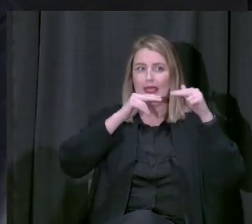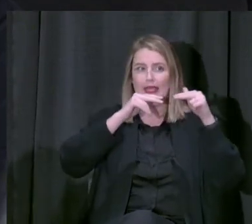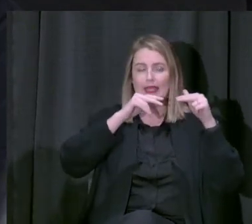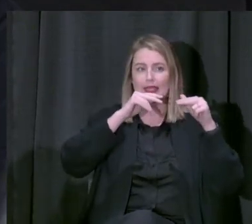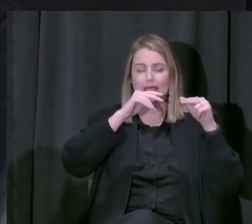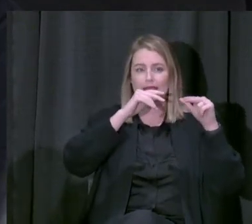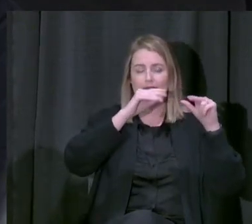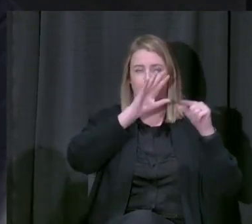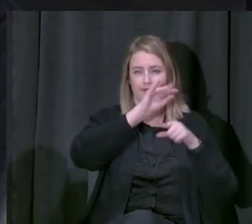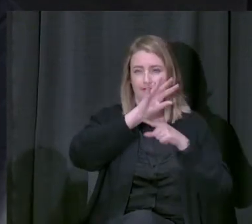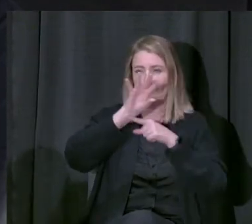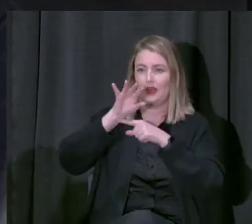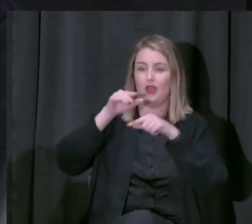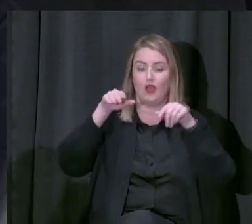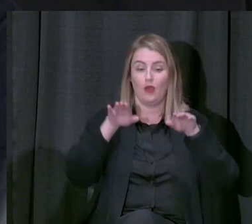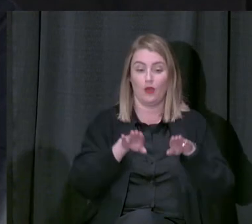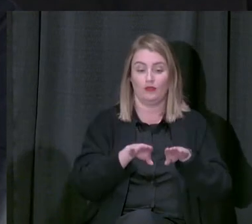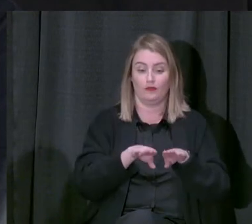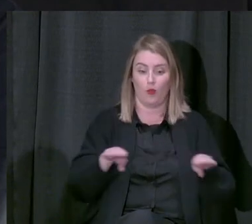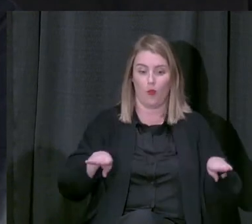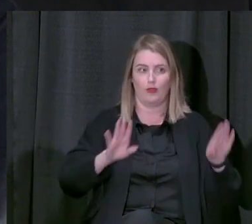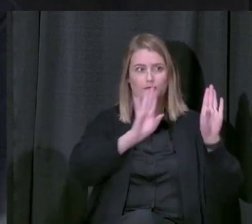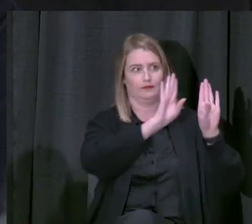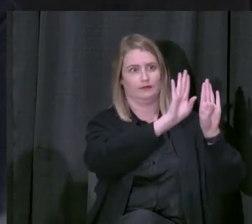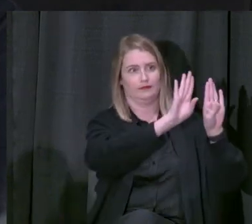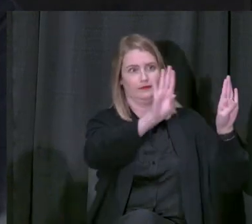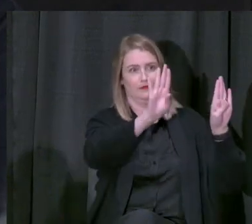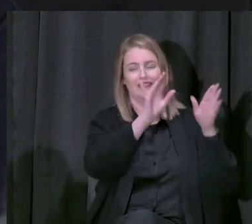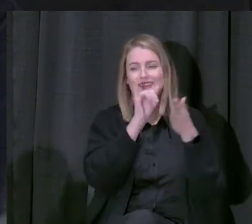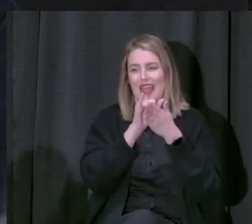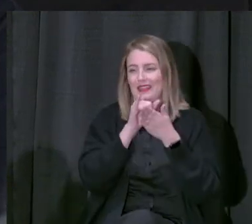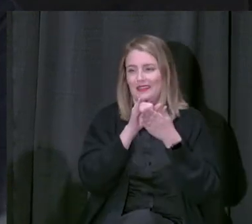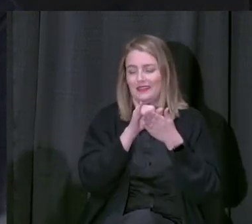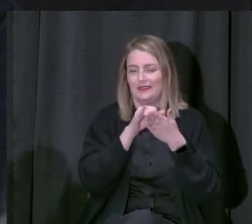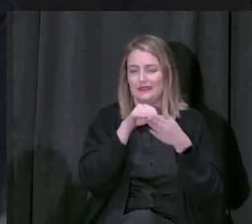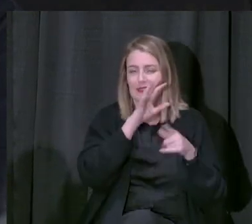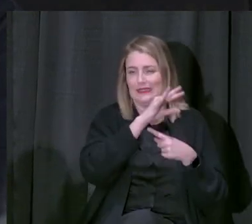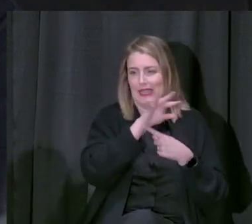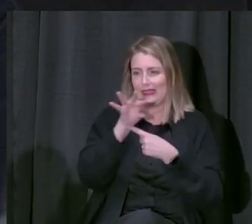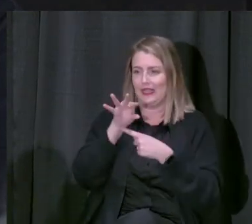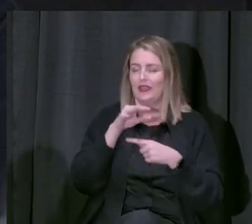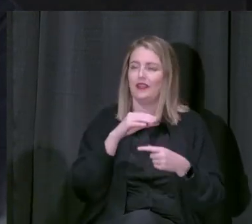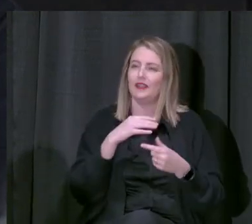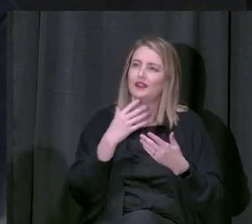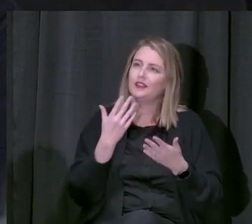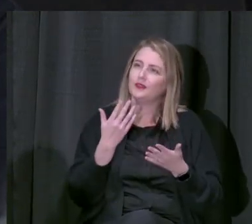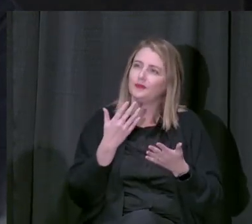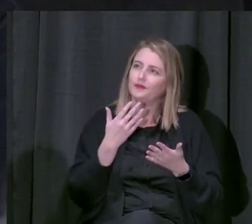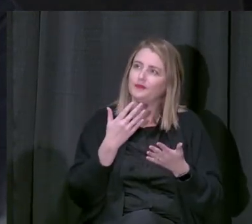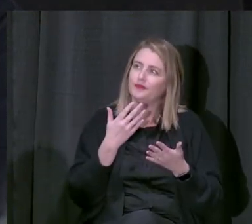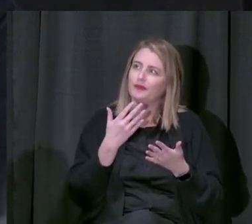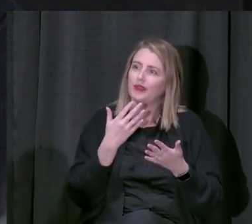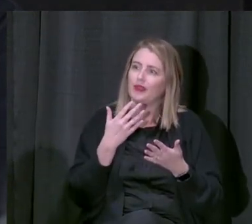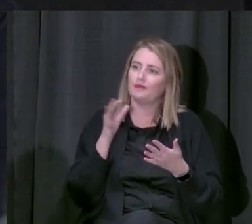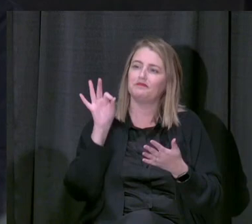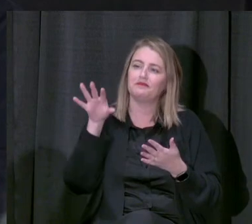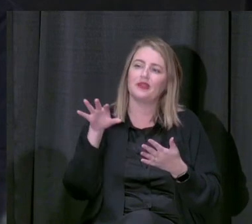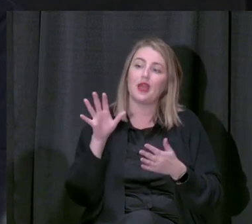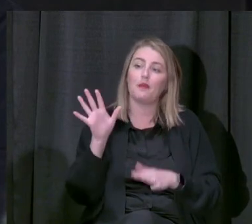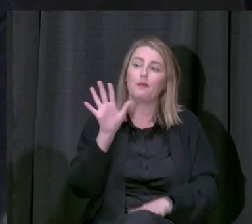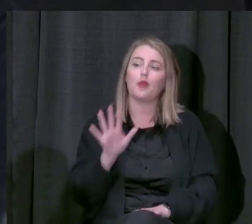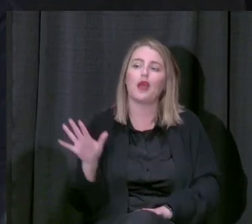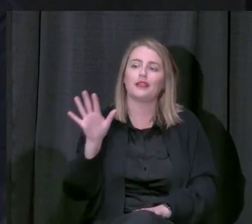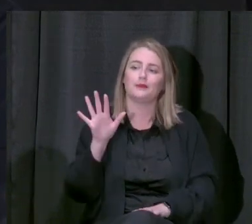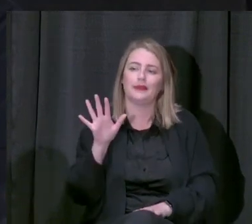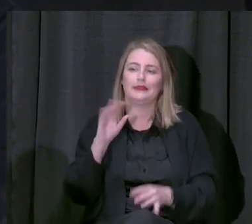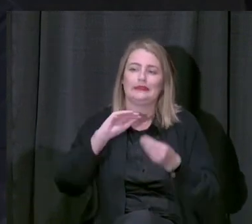and floors and ceilings, not people, that influence that. There's I'm gonna just throw it up, an approximate